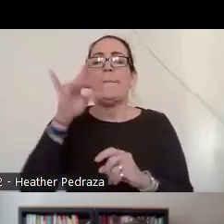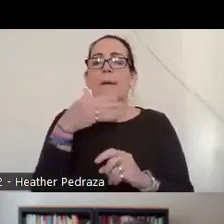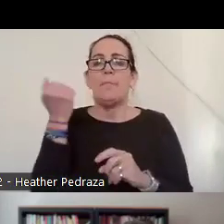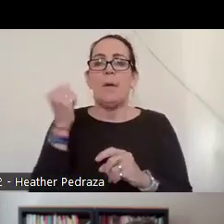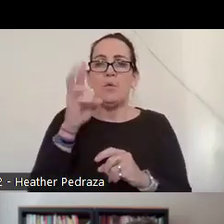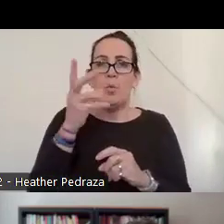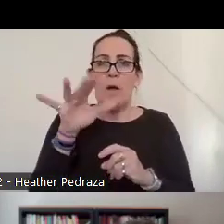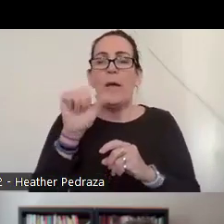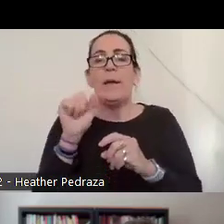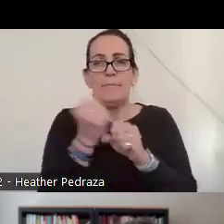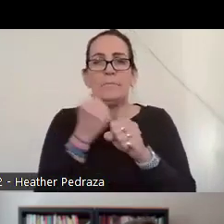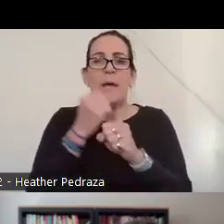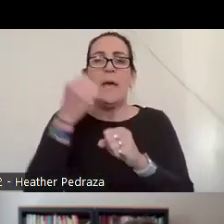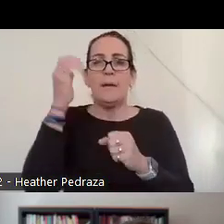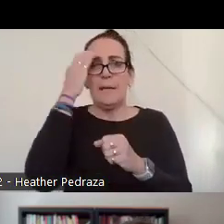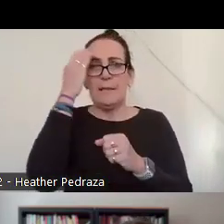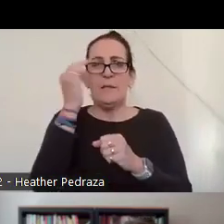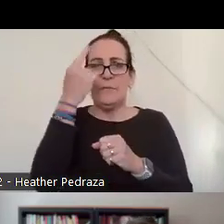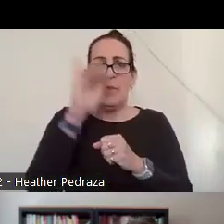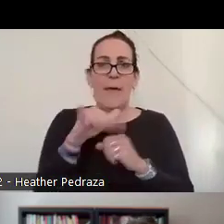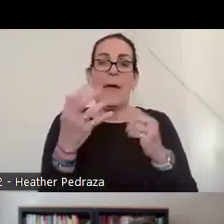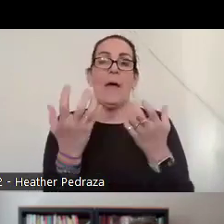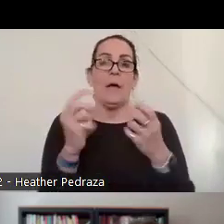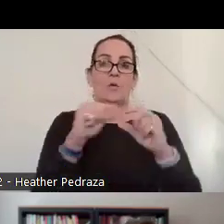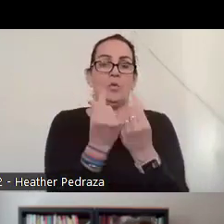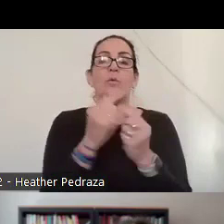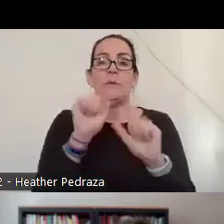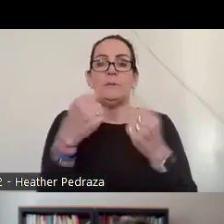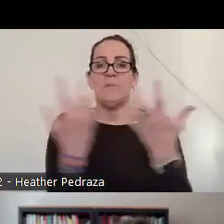the particular group or individual that we're hoping to speak to.